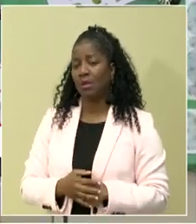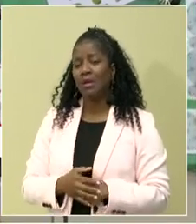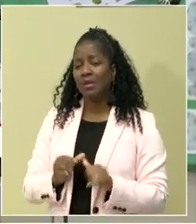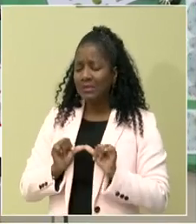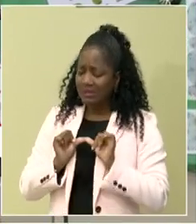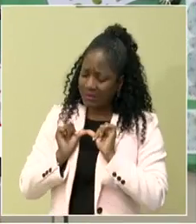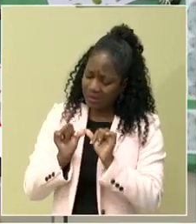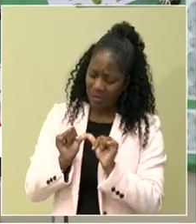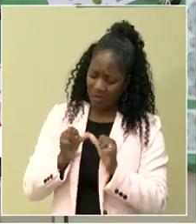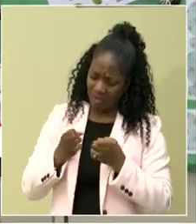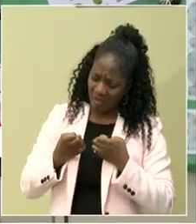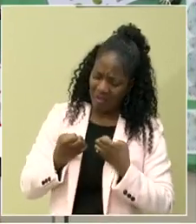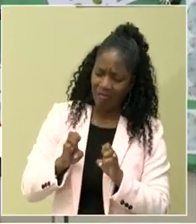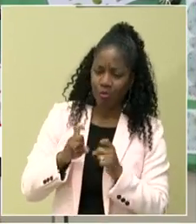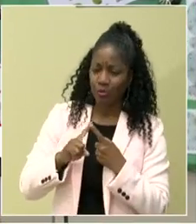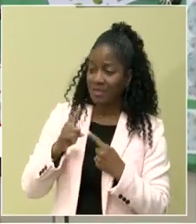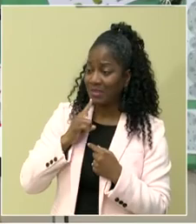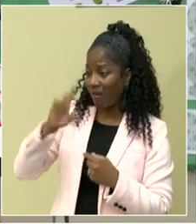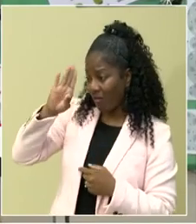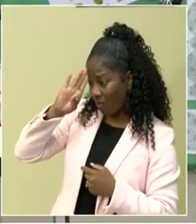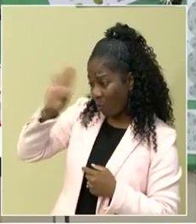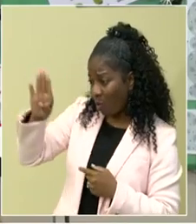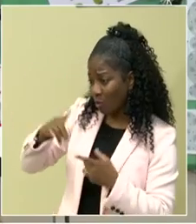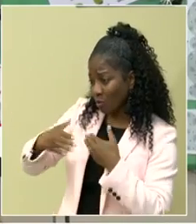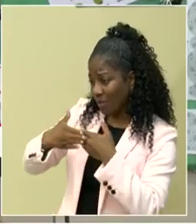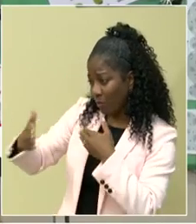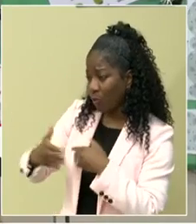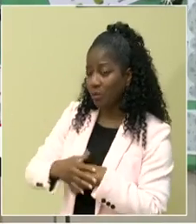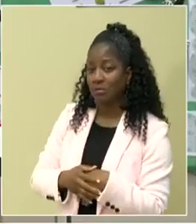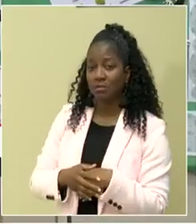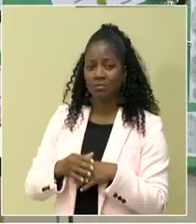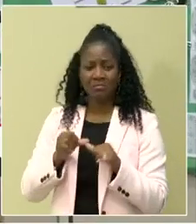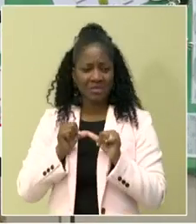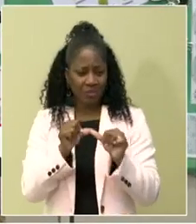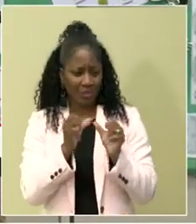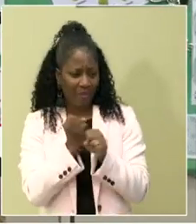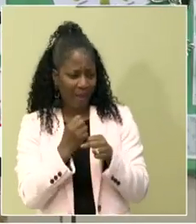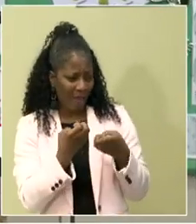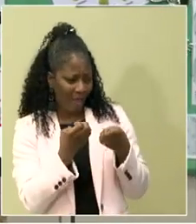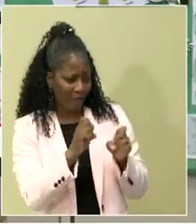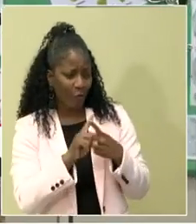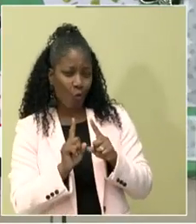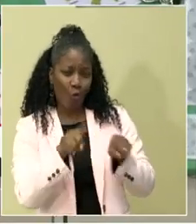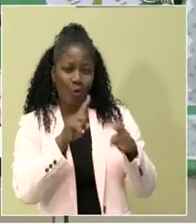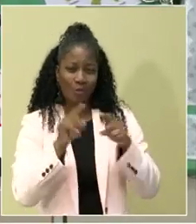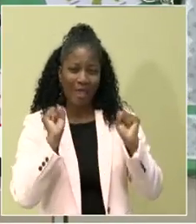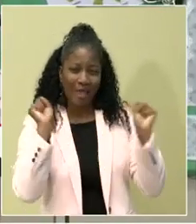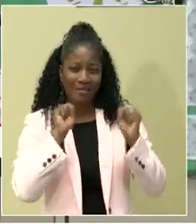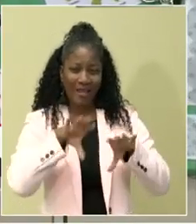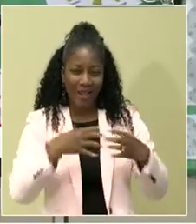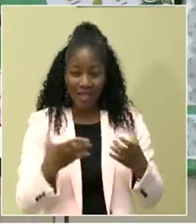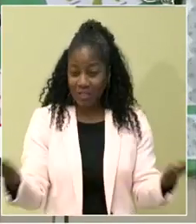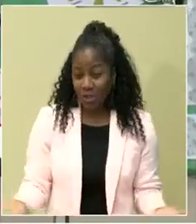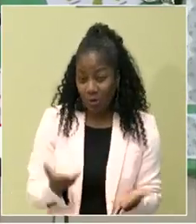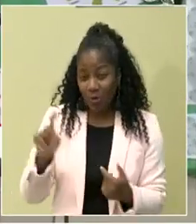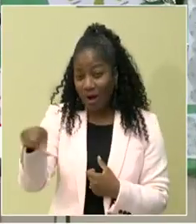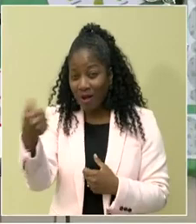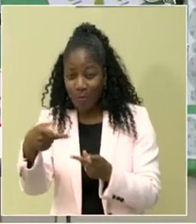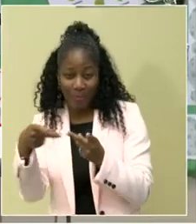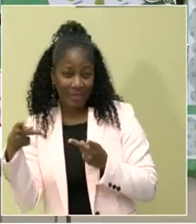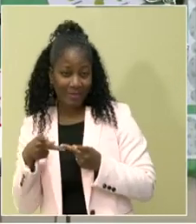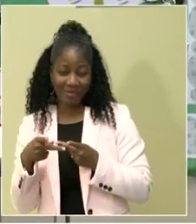effort to say hi to your neighbor, that you make an effort to go to the exercise class here or somewhere